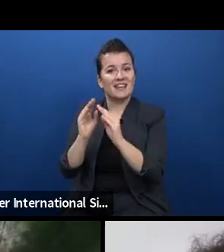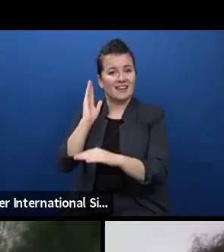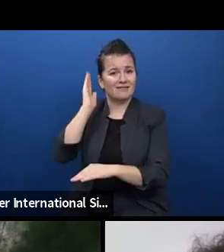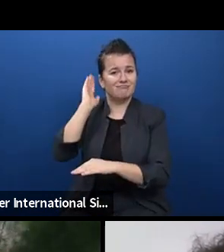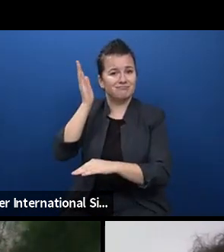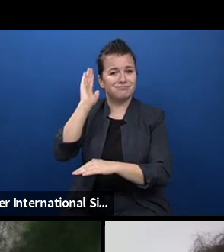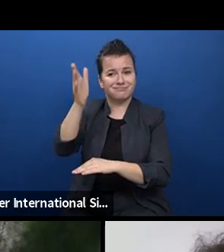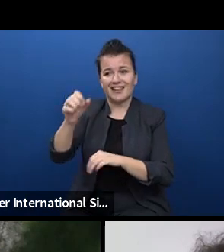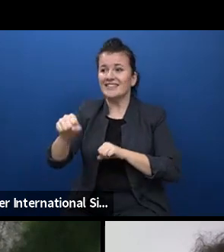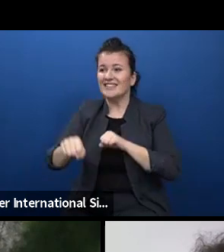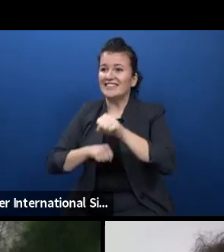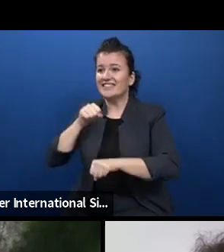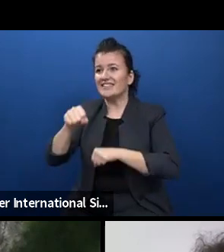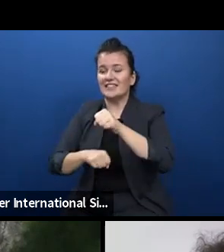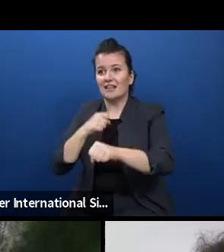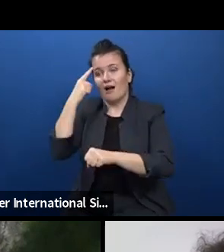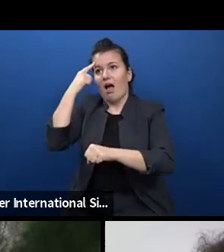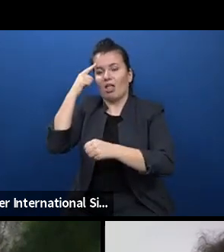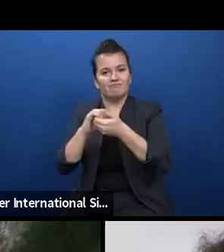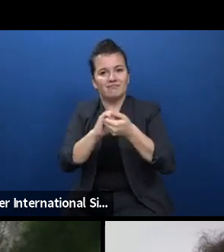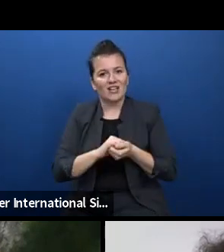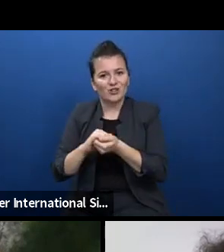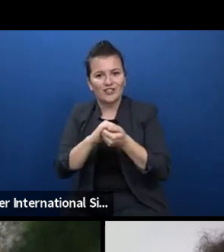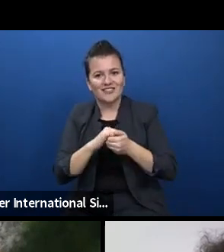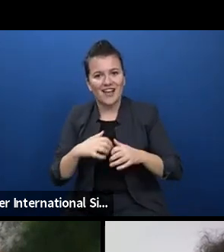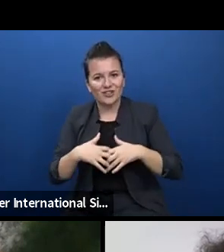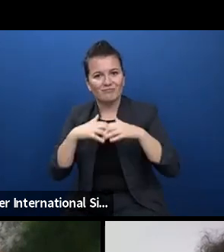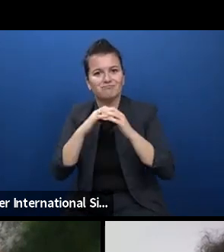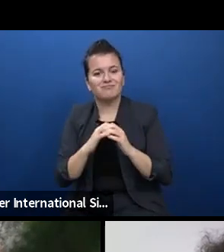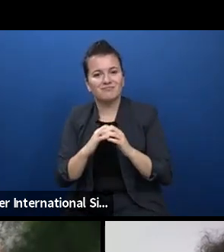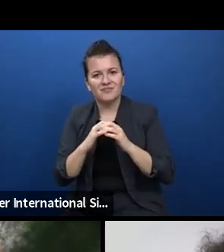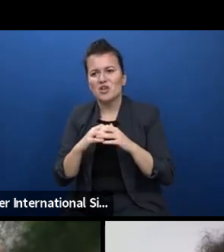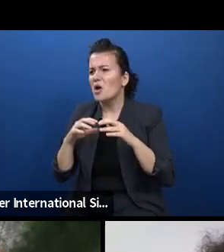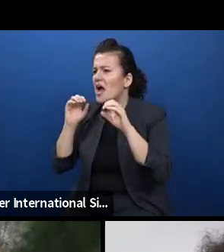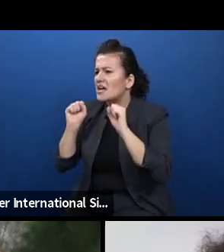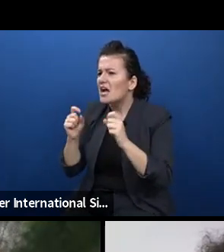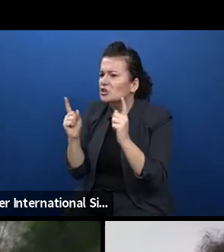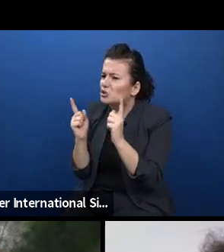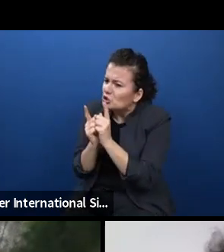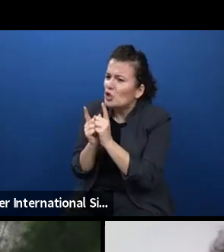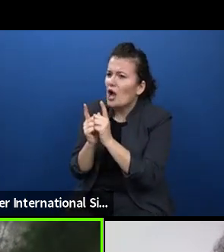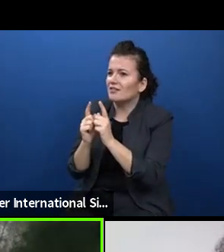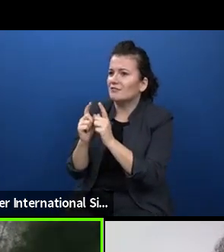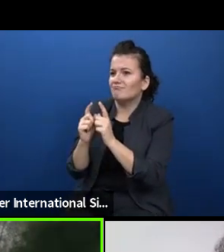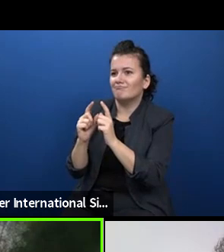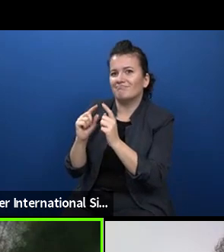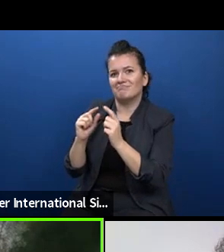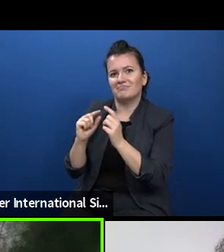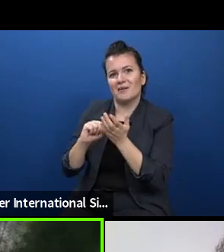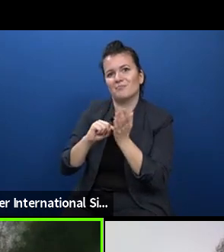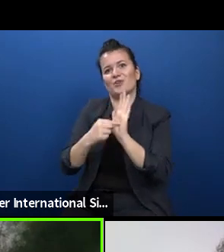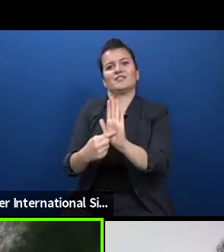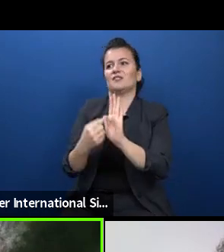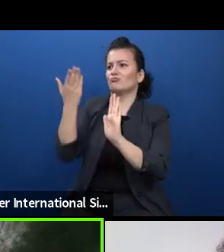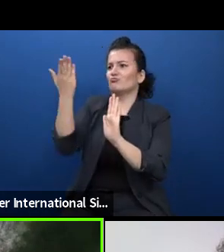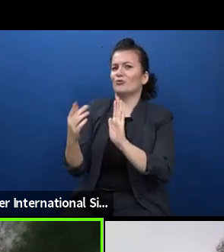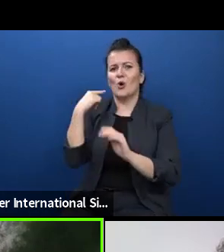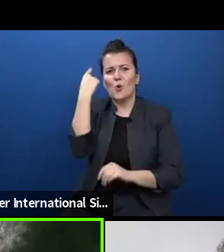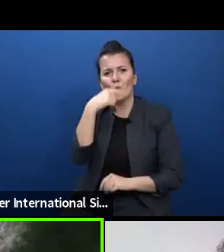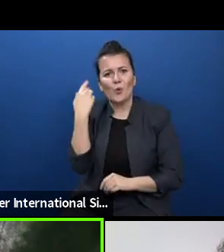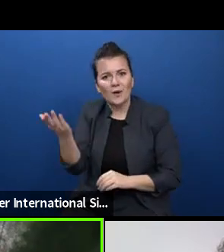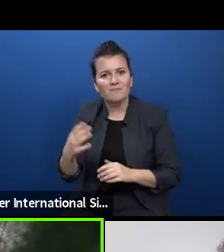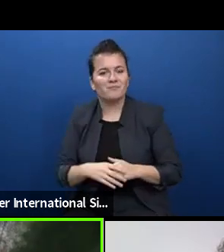afterwards, but can you, in one or two sentences, introduce yourself? Yeah, thank you so much, Jan, and everybody for being